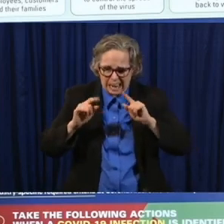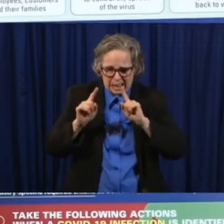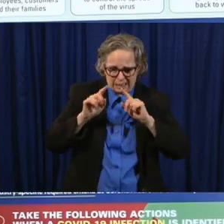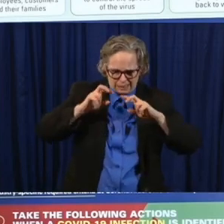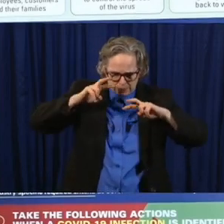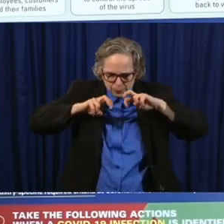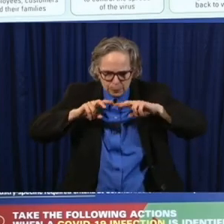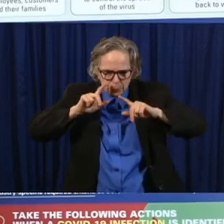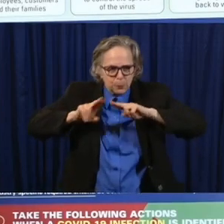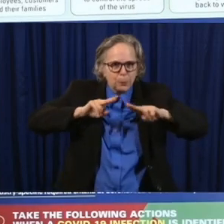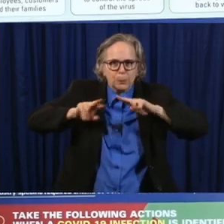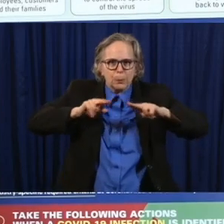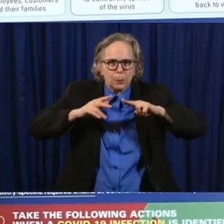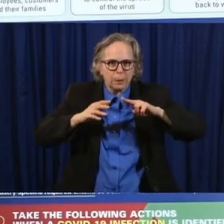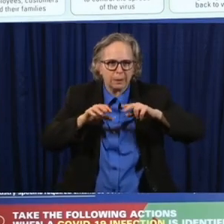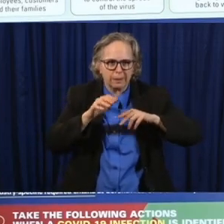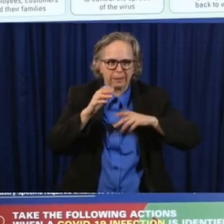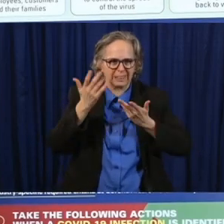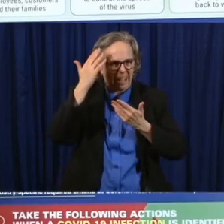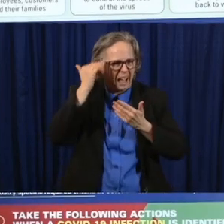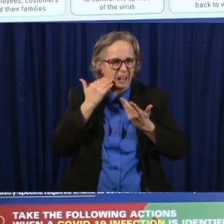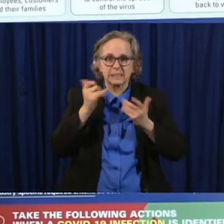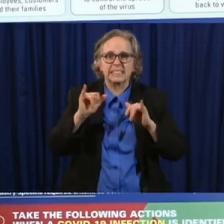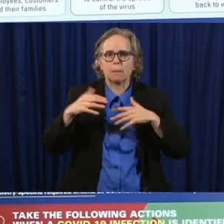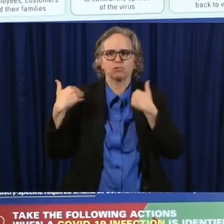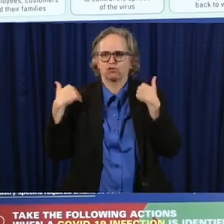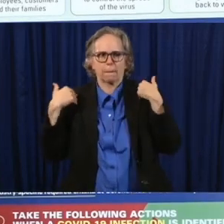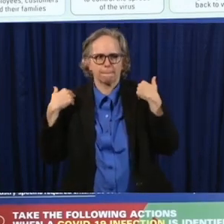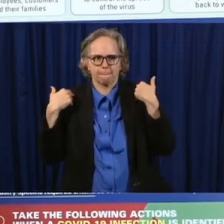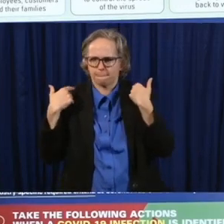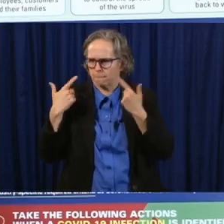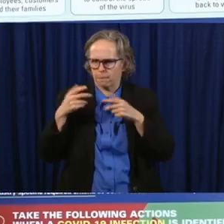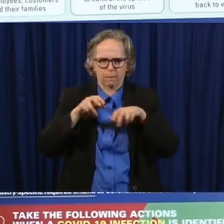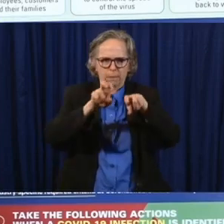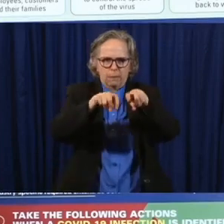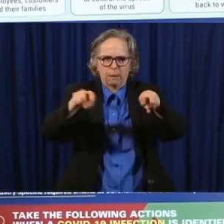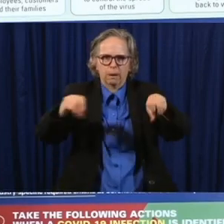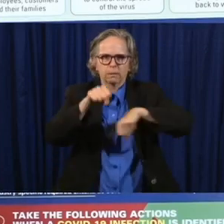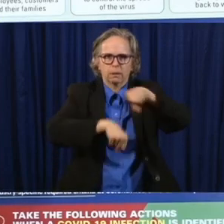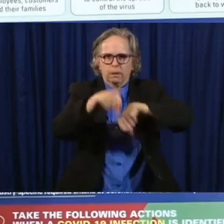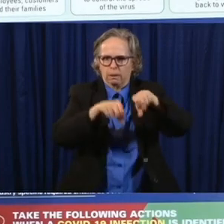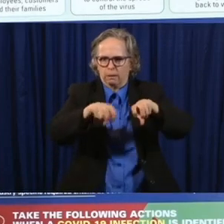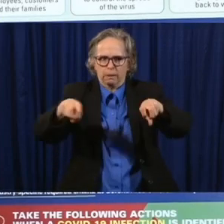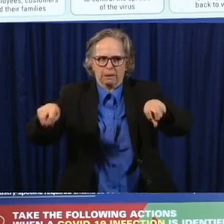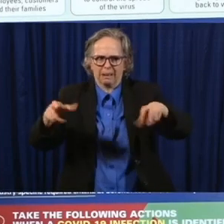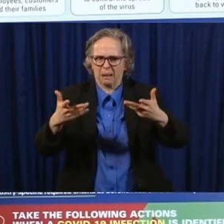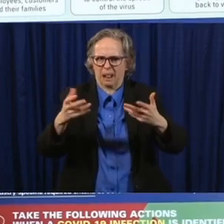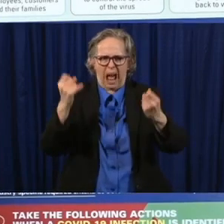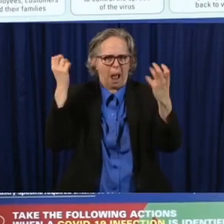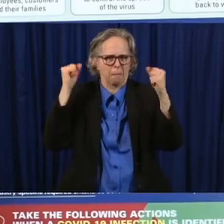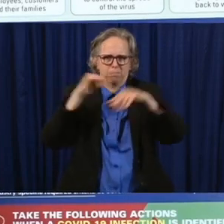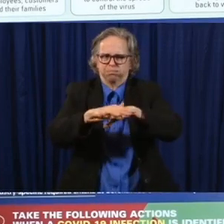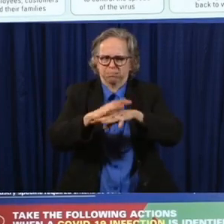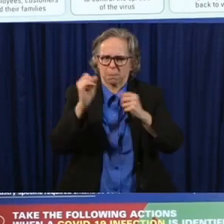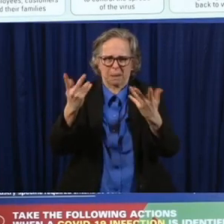contact. When you talk about gyms, again, a lot of people together,